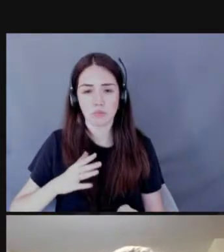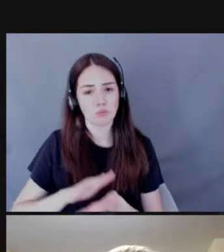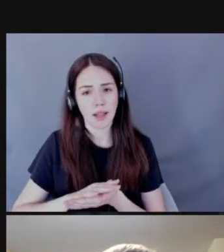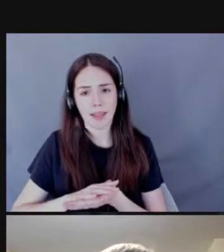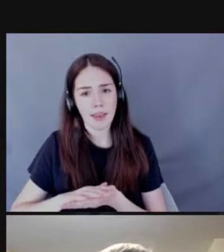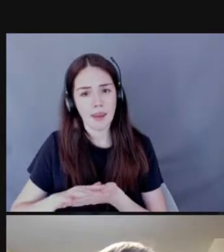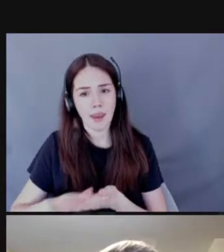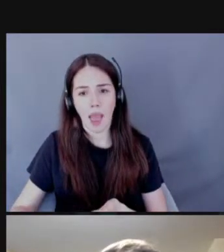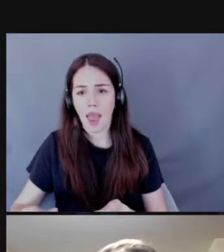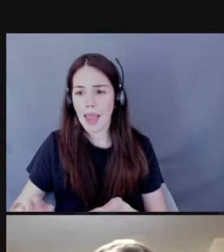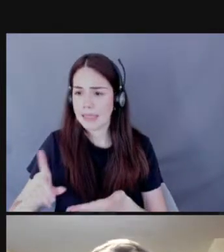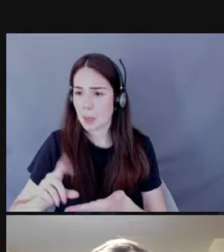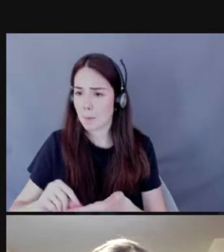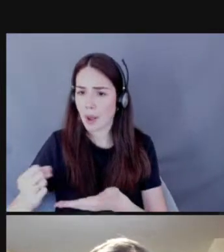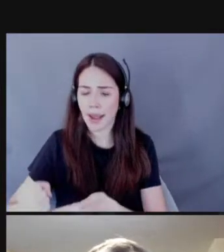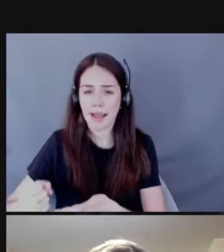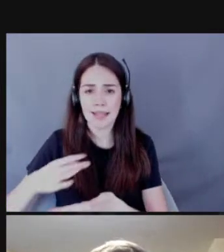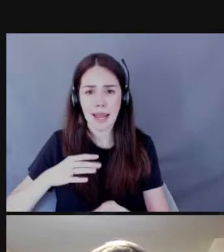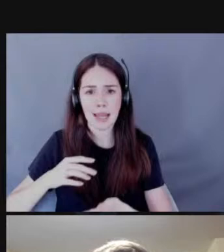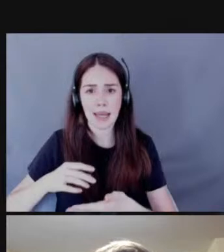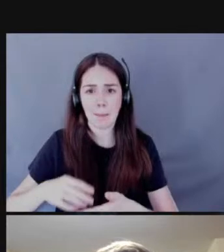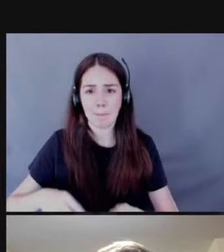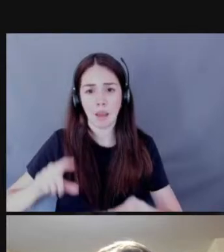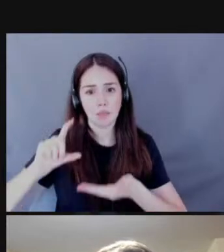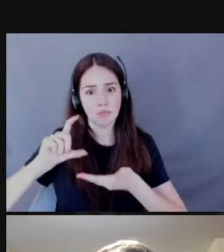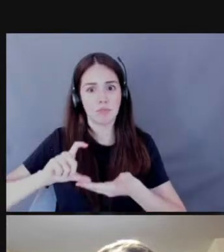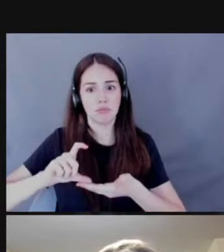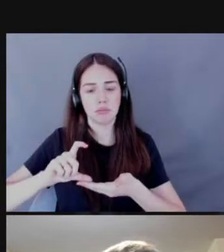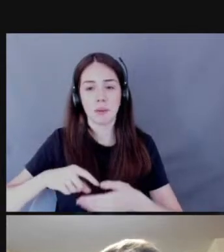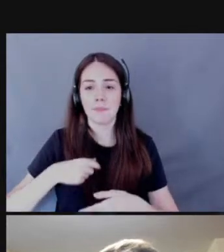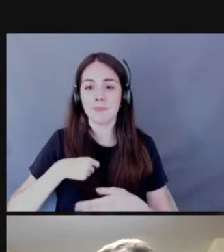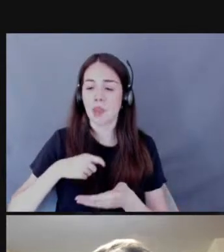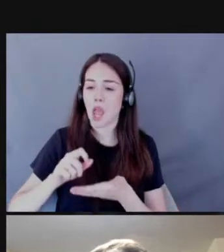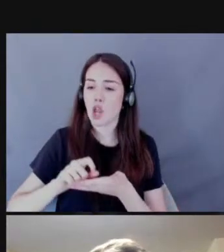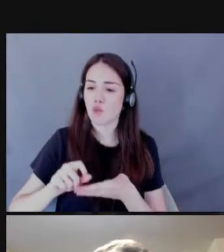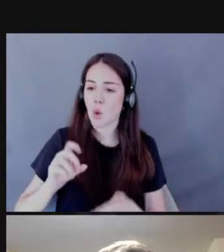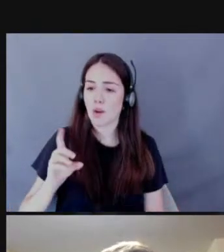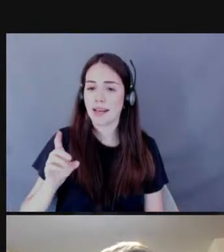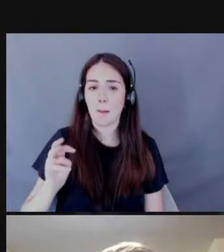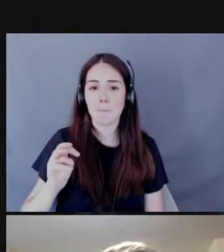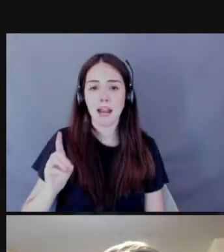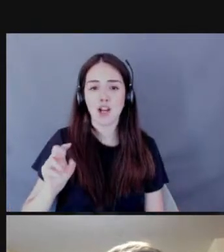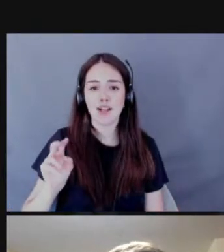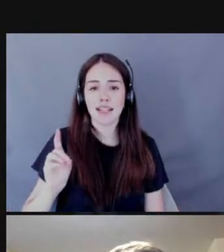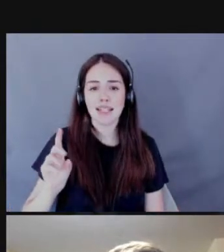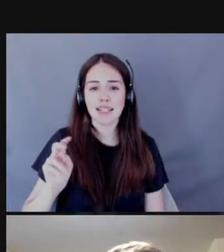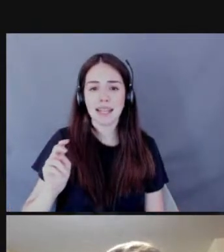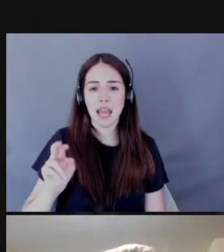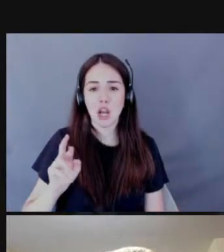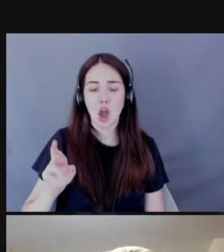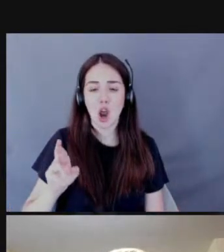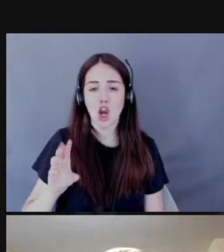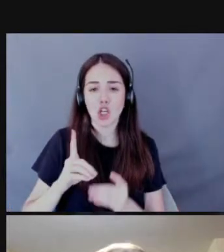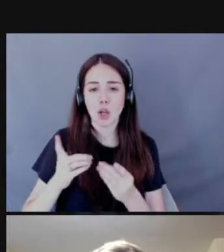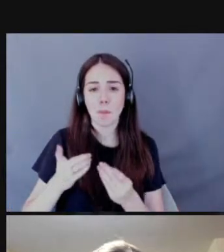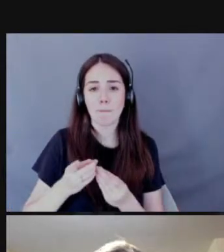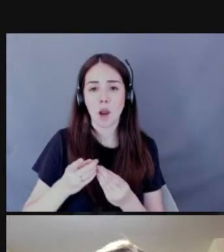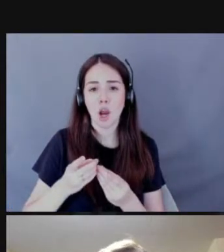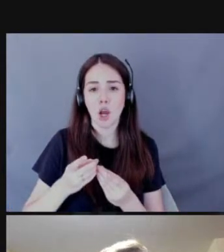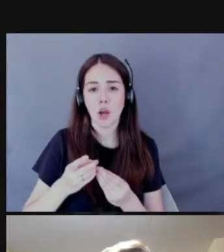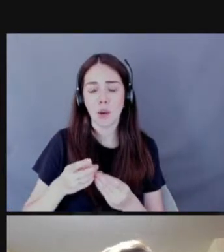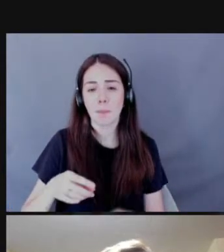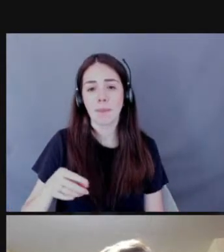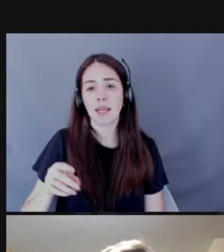that. I wrote to the DNR, Maryland DNR, Department of Natural Resources, to see what they had to say,